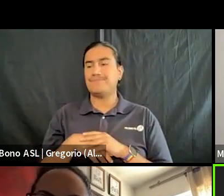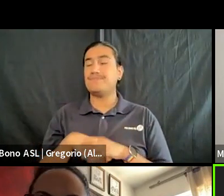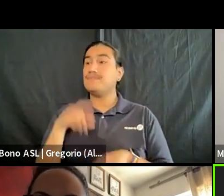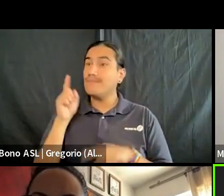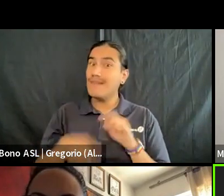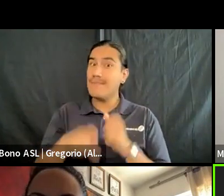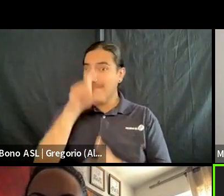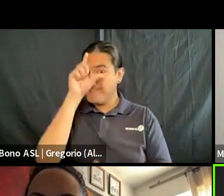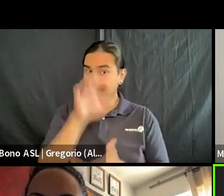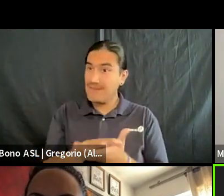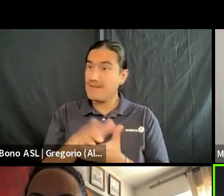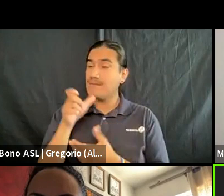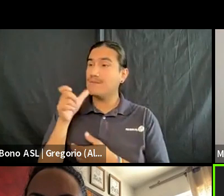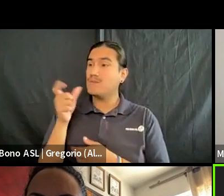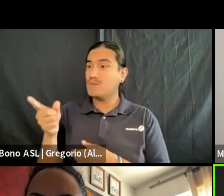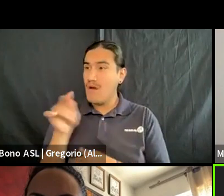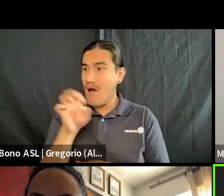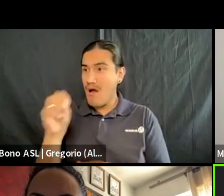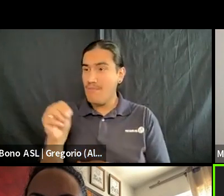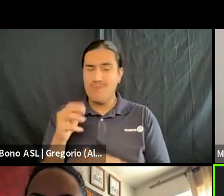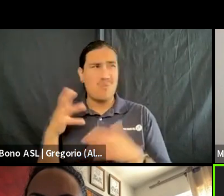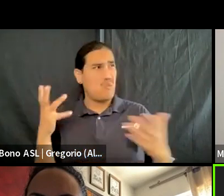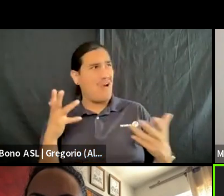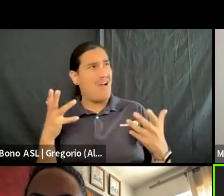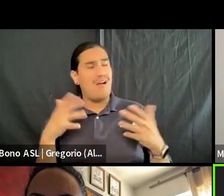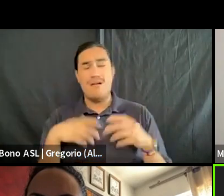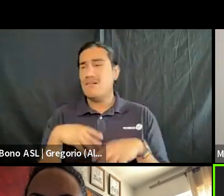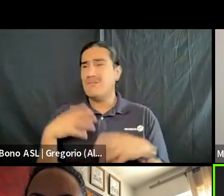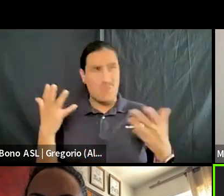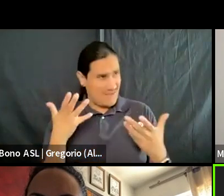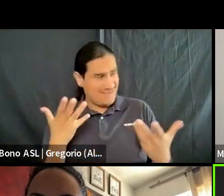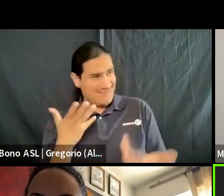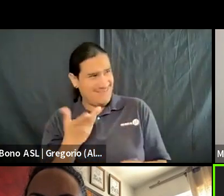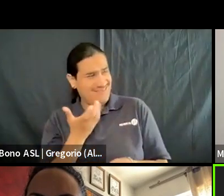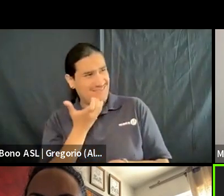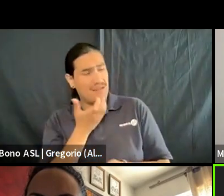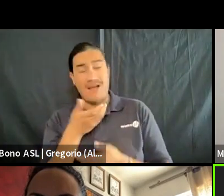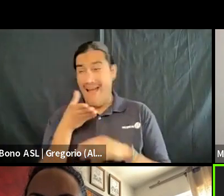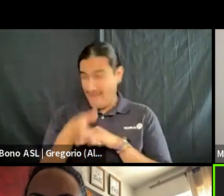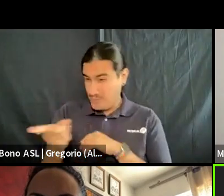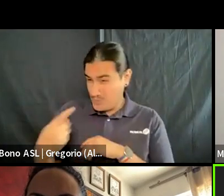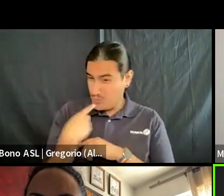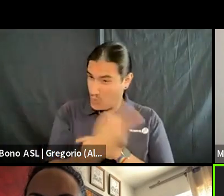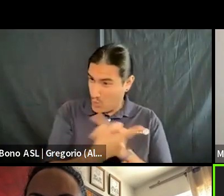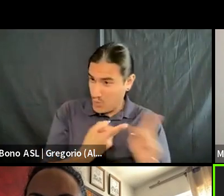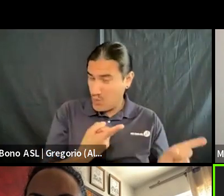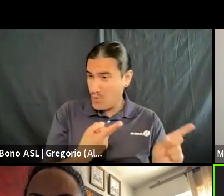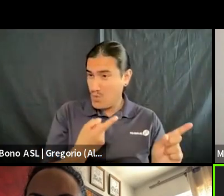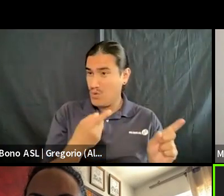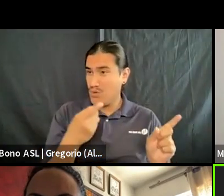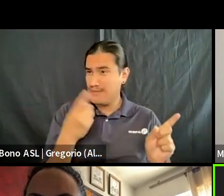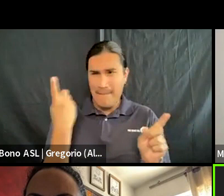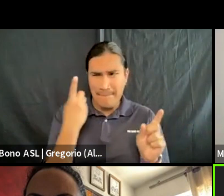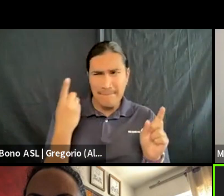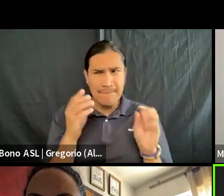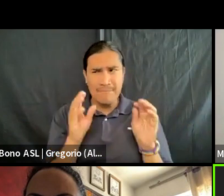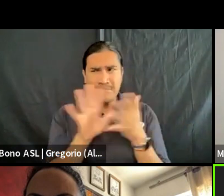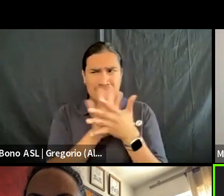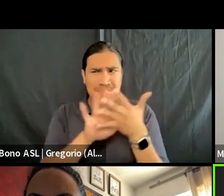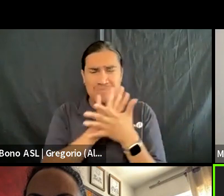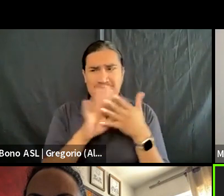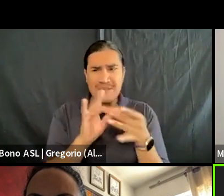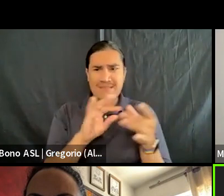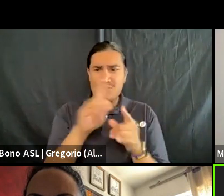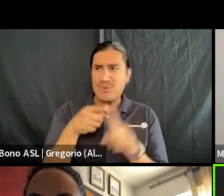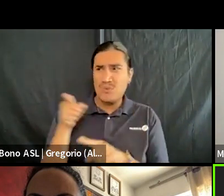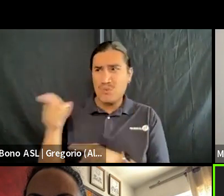cannot believe you, Tom. Huh? What? So after you told her some ominous message about you and your mother